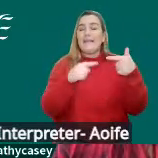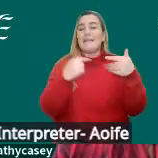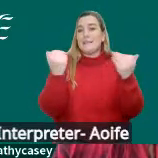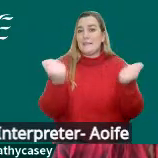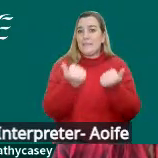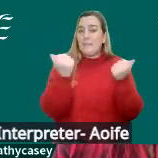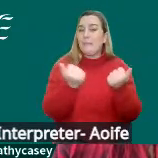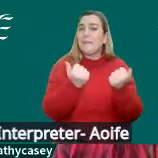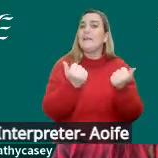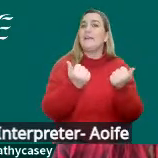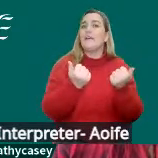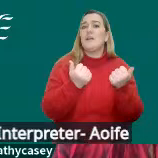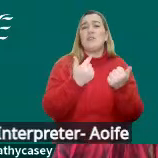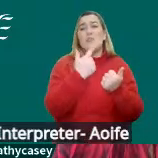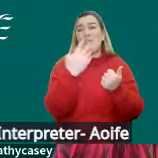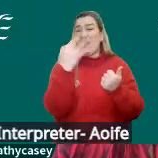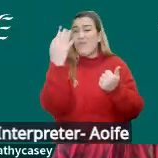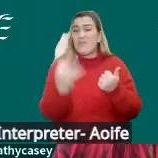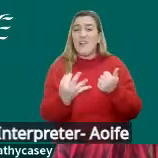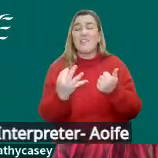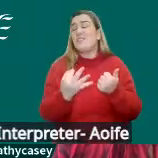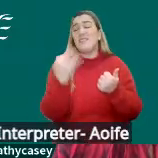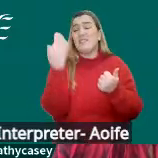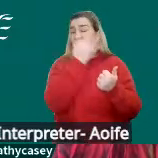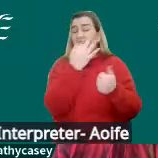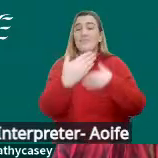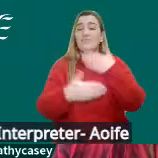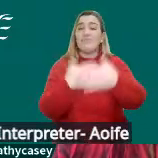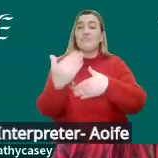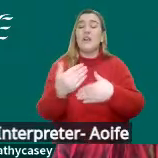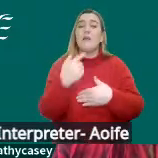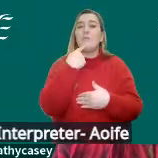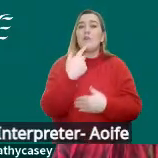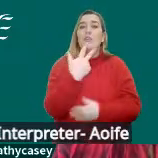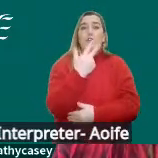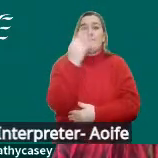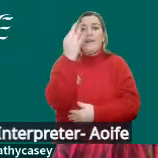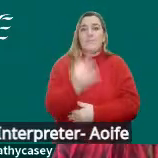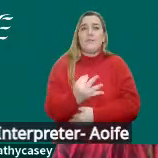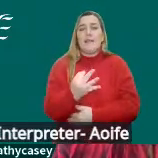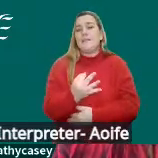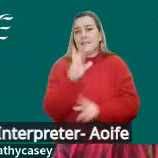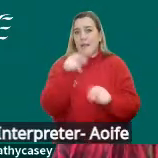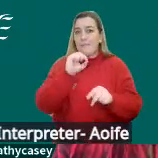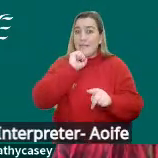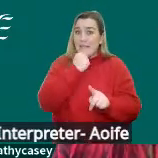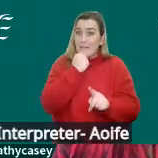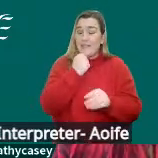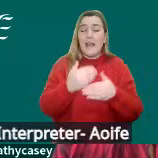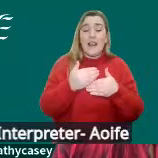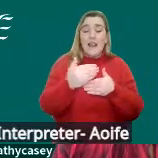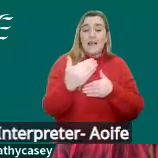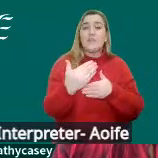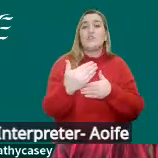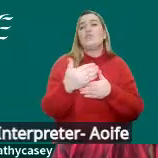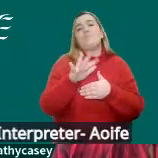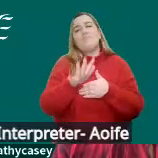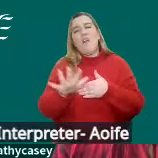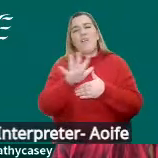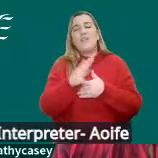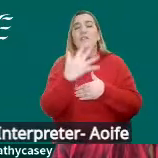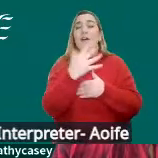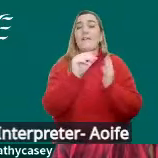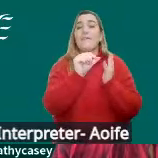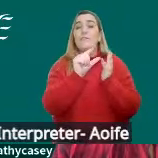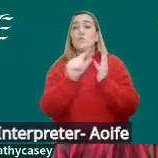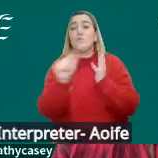difficulty. But of those that get them, 30% can be severe, and they can last anything up to 5 to 7 years. They can even reach into